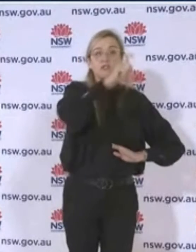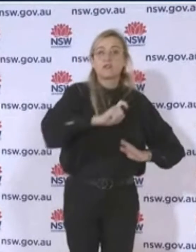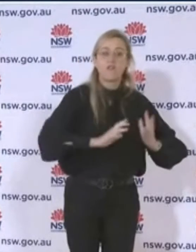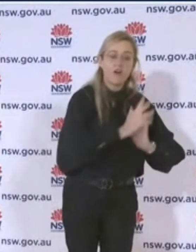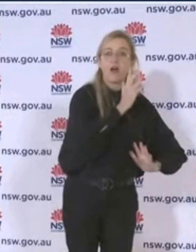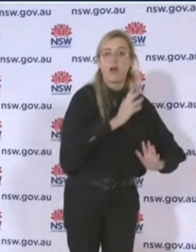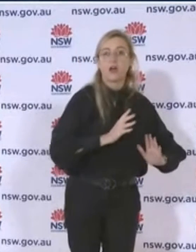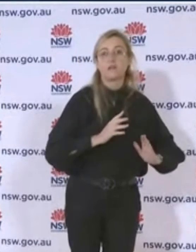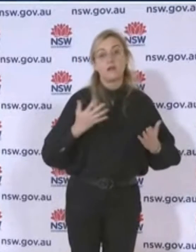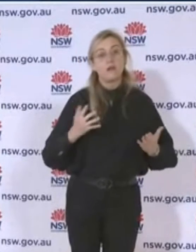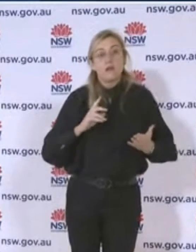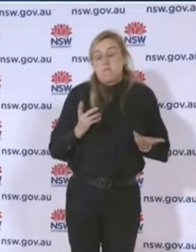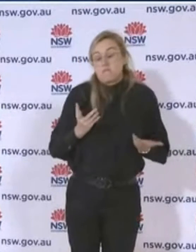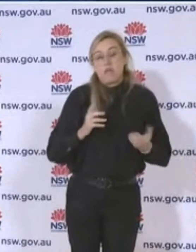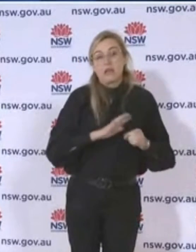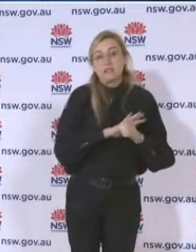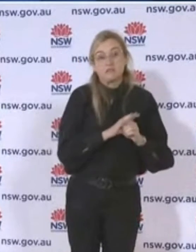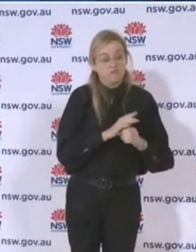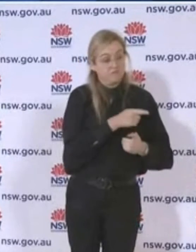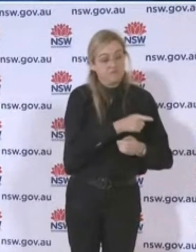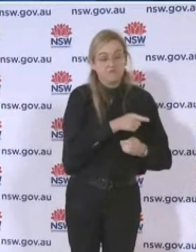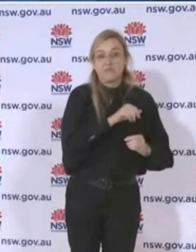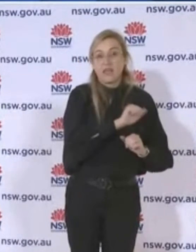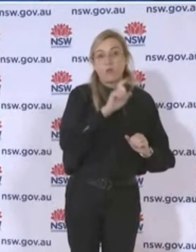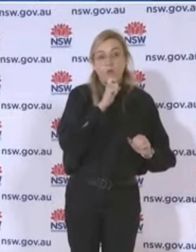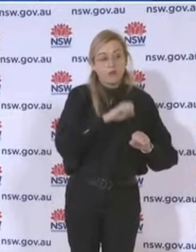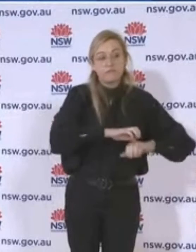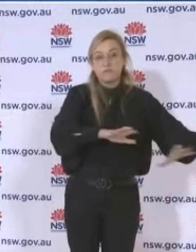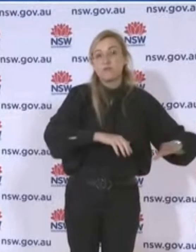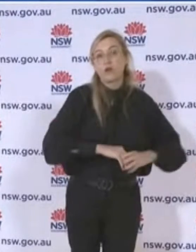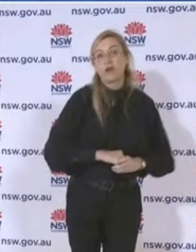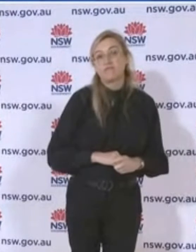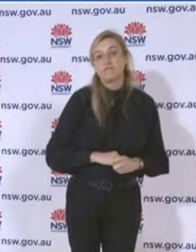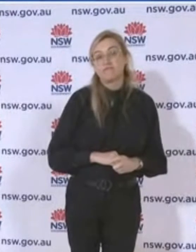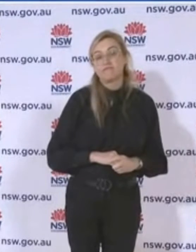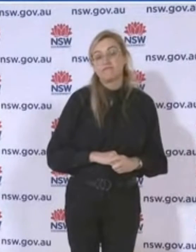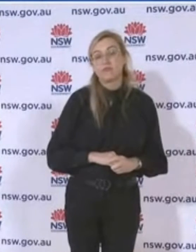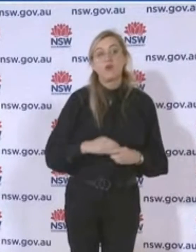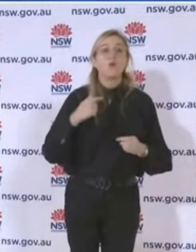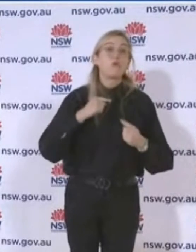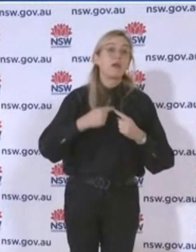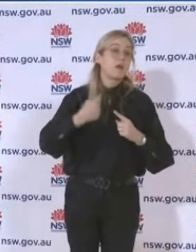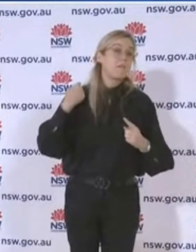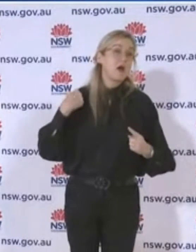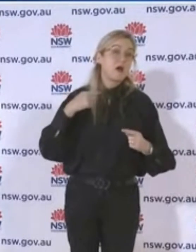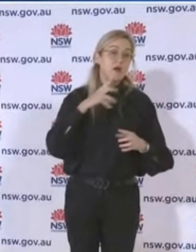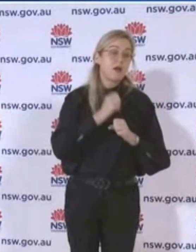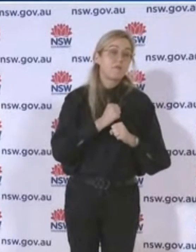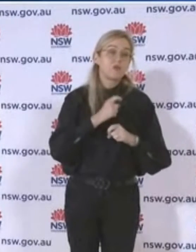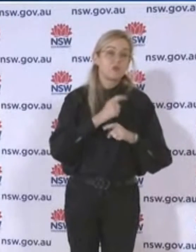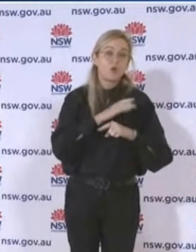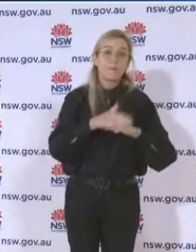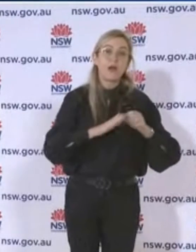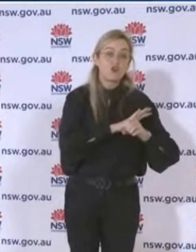error. I know that the decisions the New South Wales government has taken and the language we've used and the way that we're dealing with